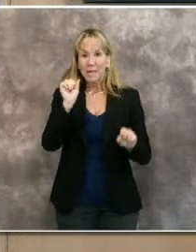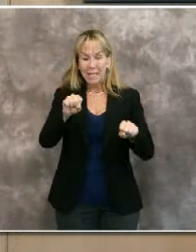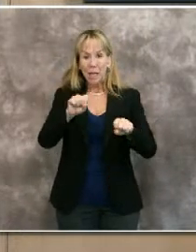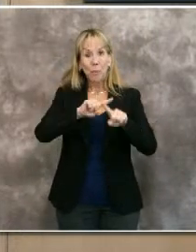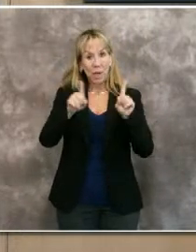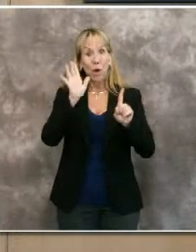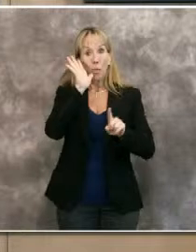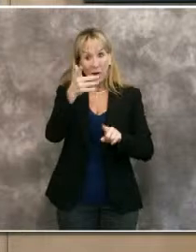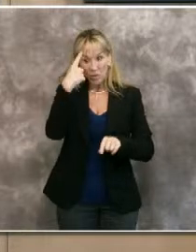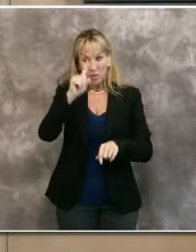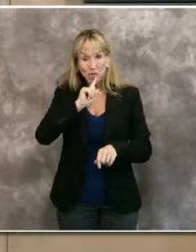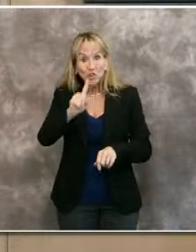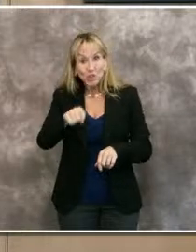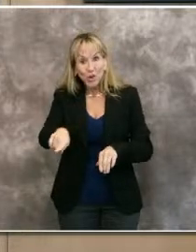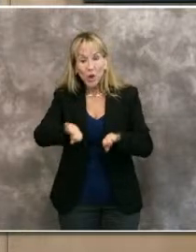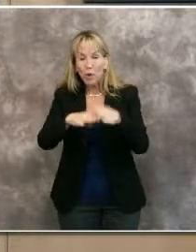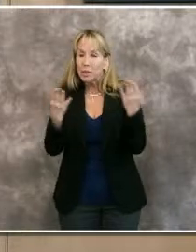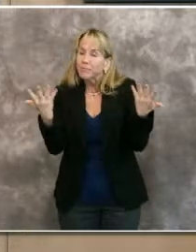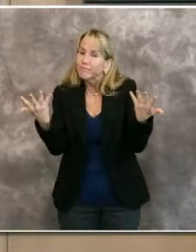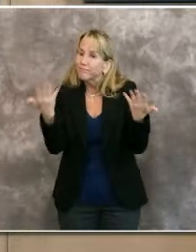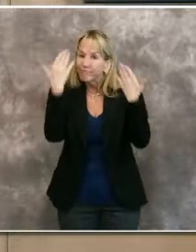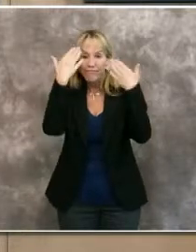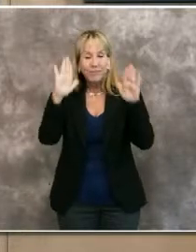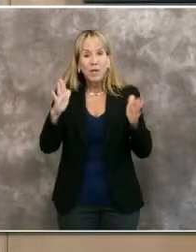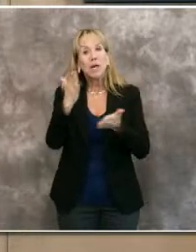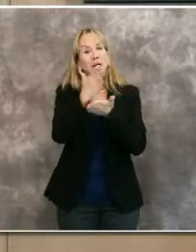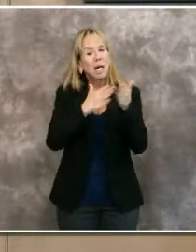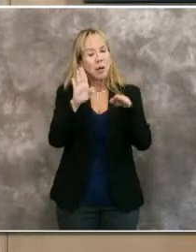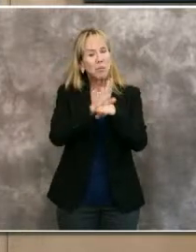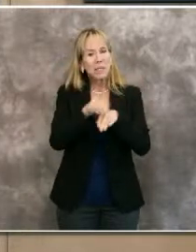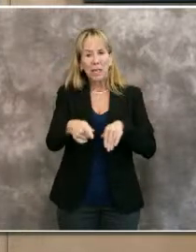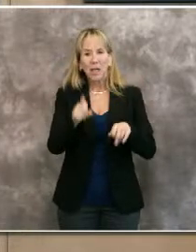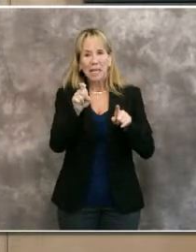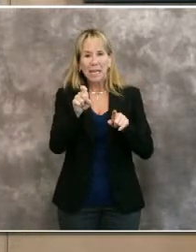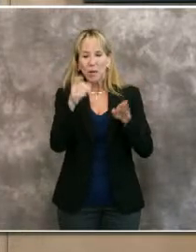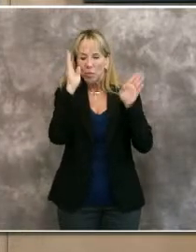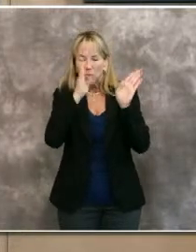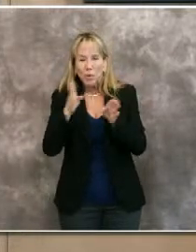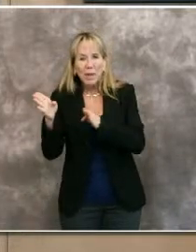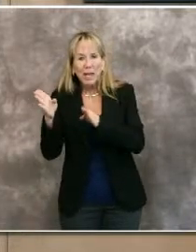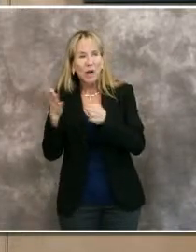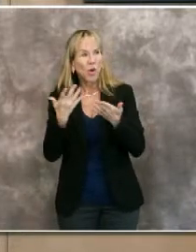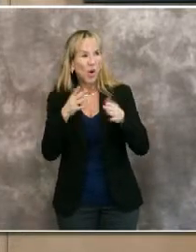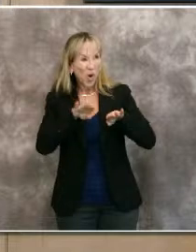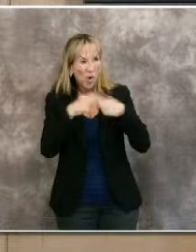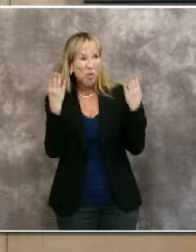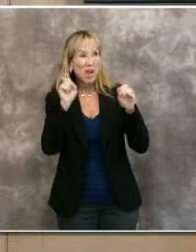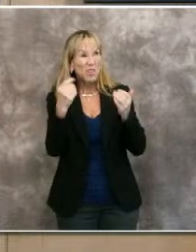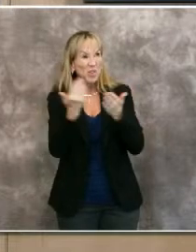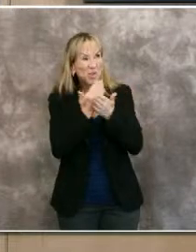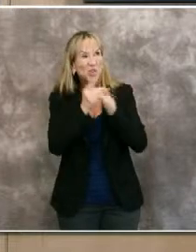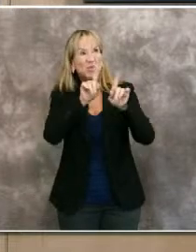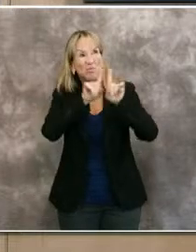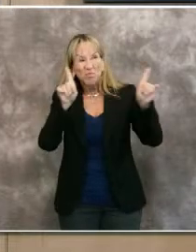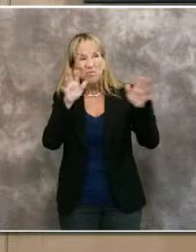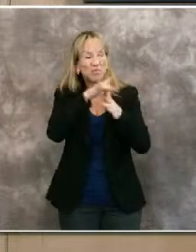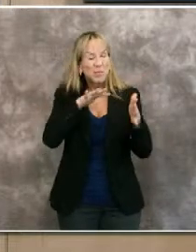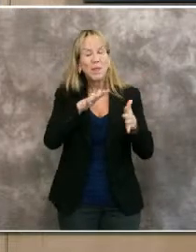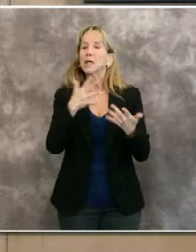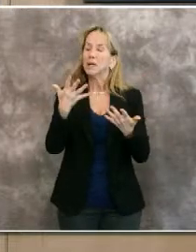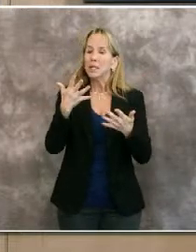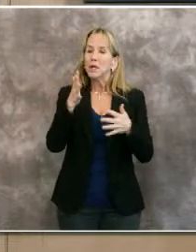they will. Some businesses may need more time to prepare for their opening, so please check before leaving